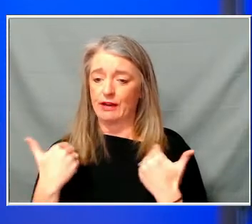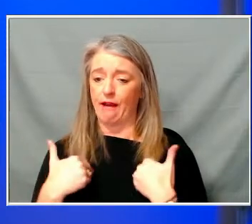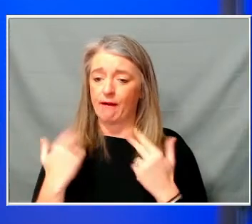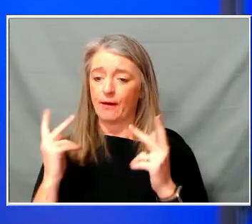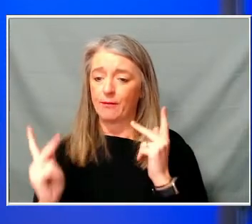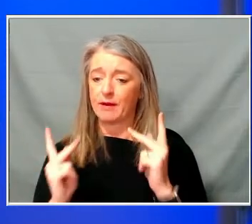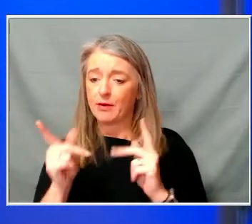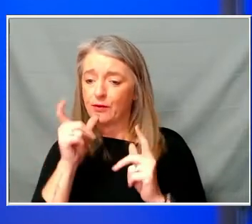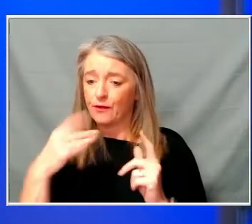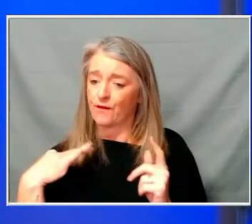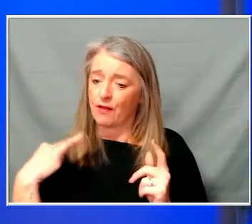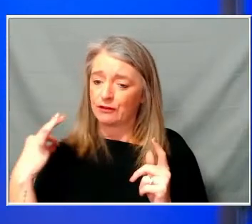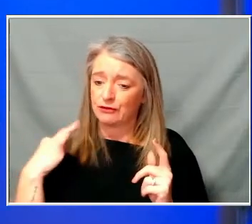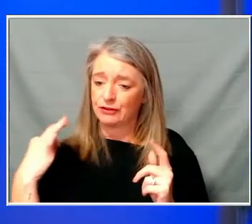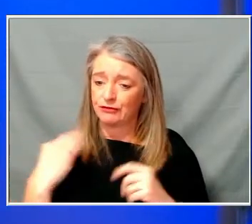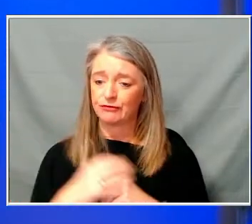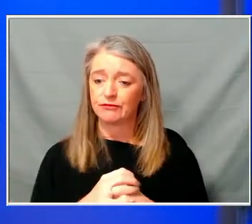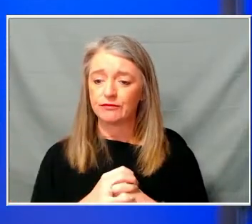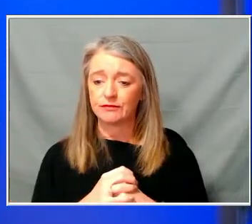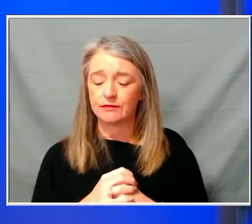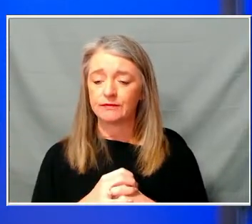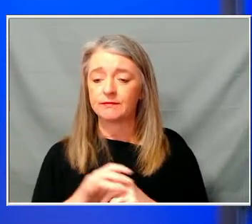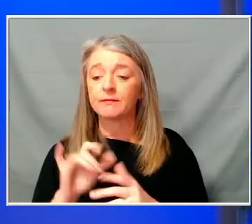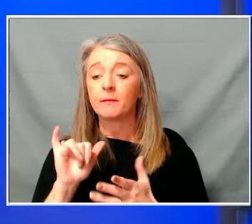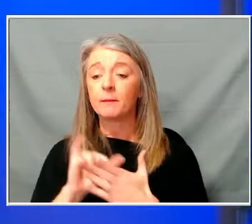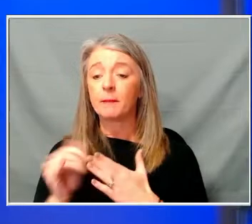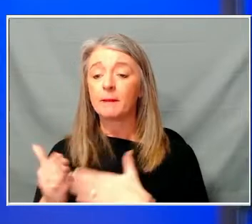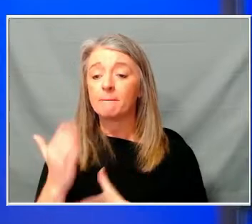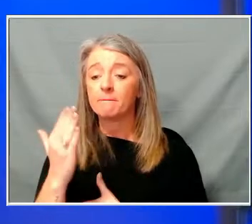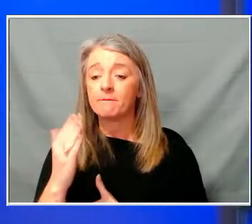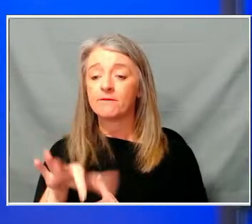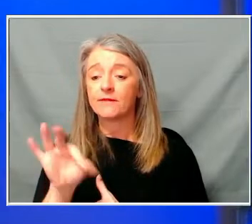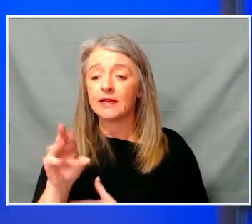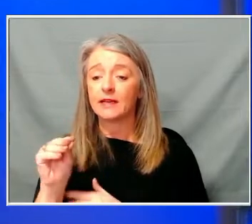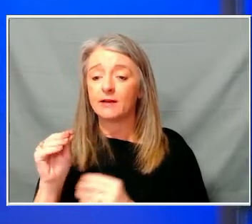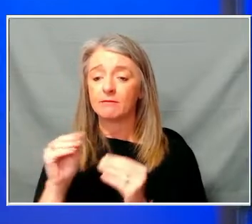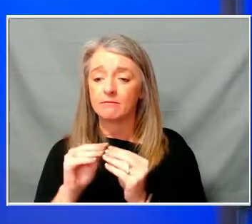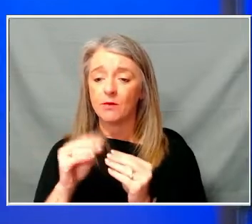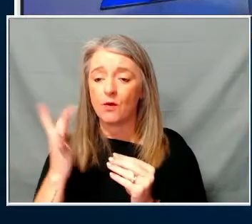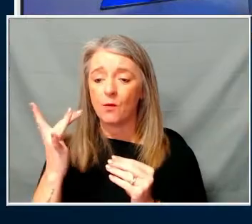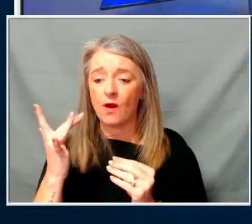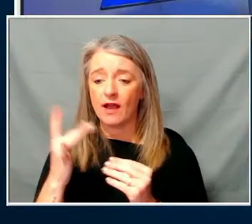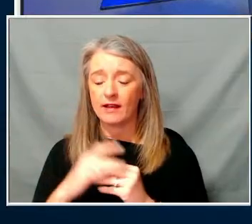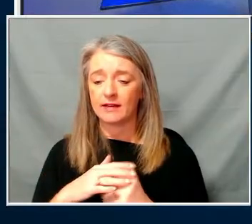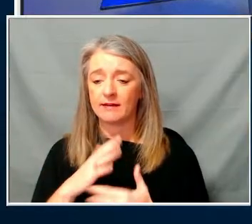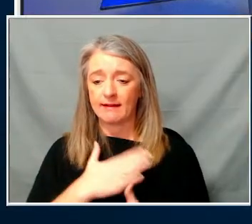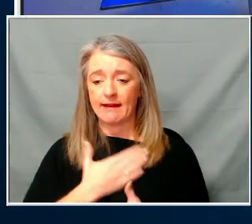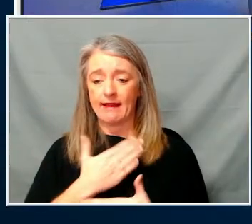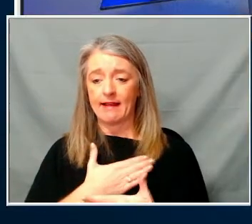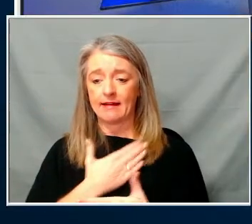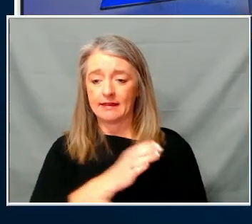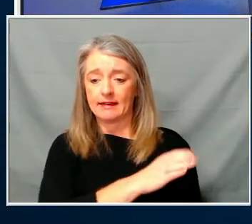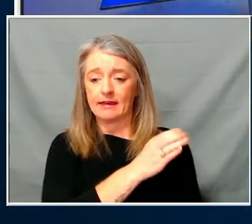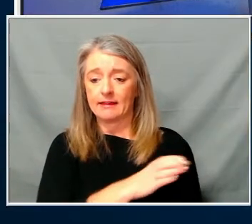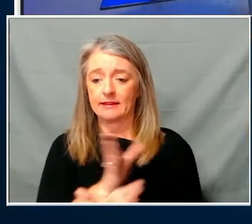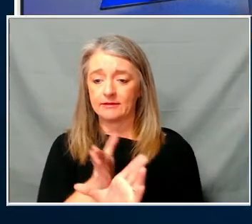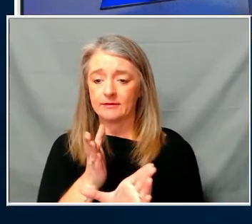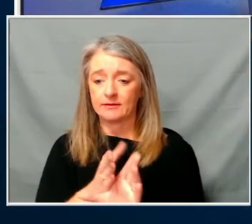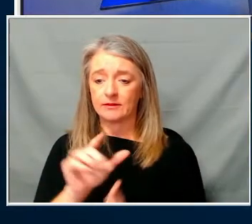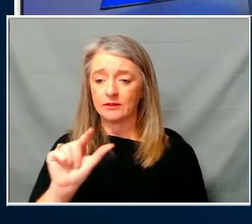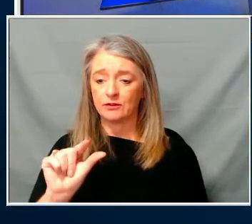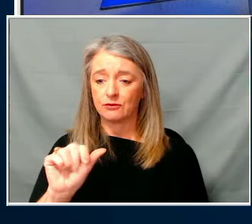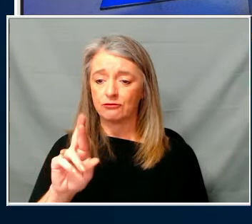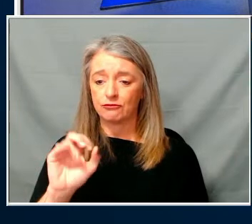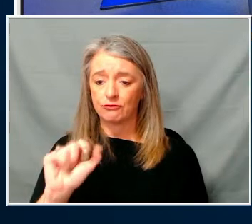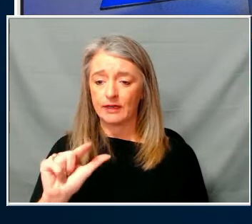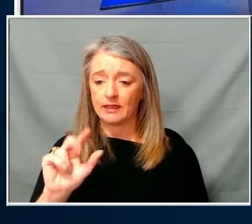populations. So this morning, we want to find out a little bit about why that was. We're pleased to have with us clinical psychologist Dr. Greg Nawalnik